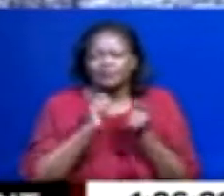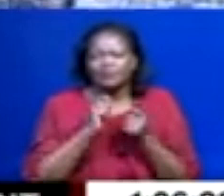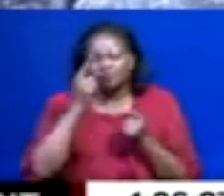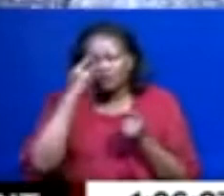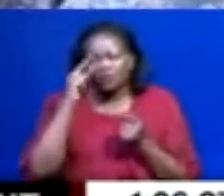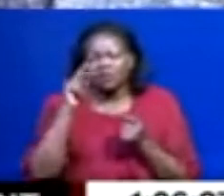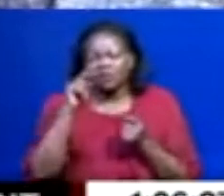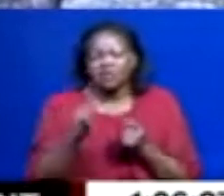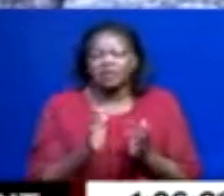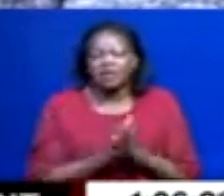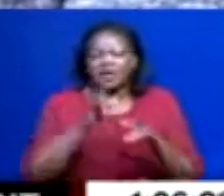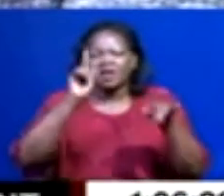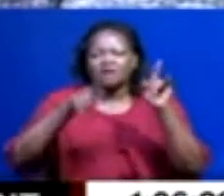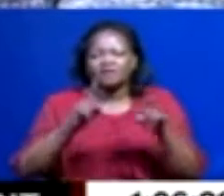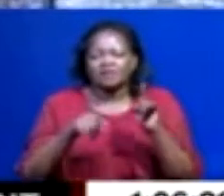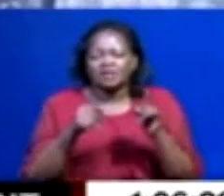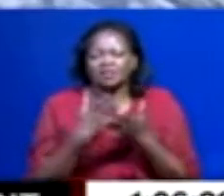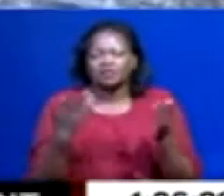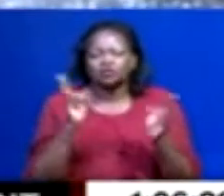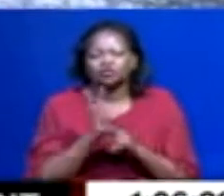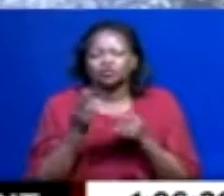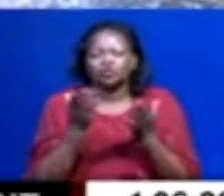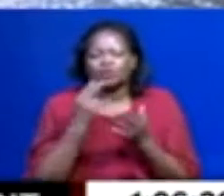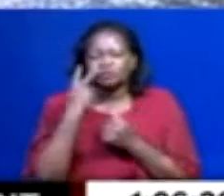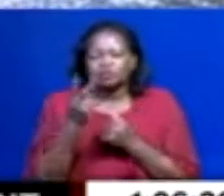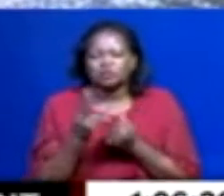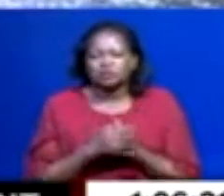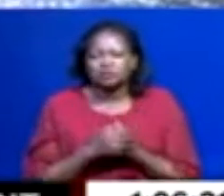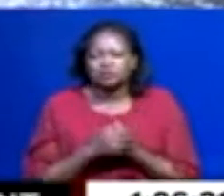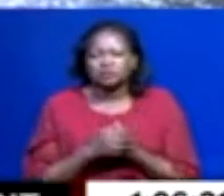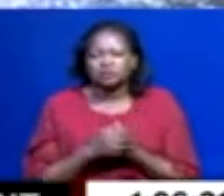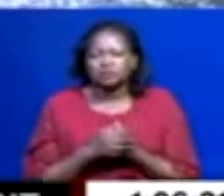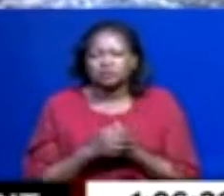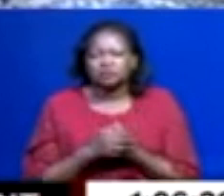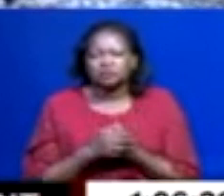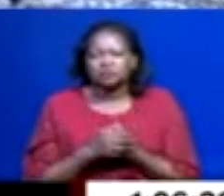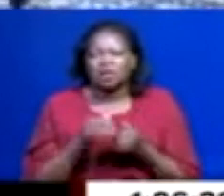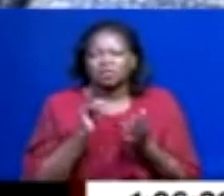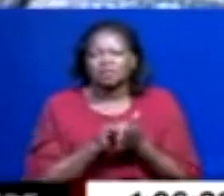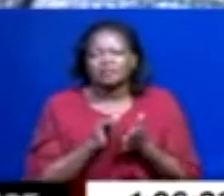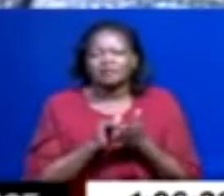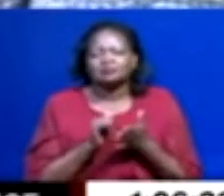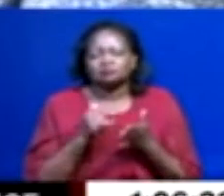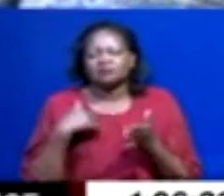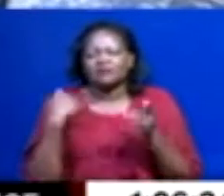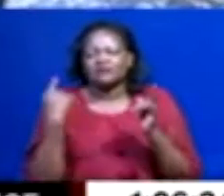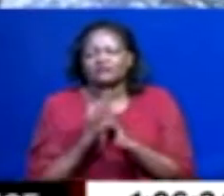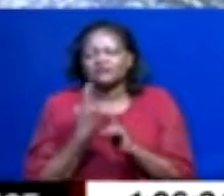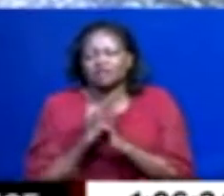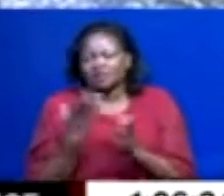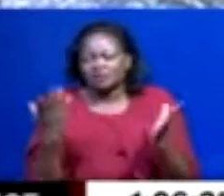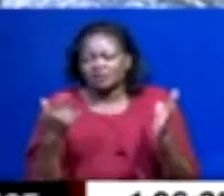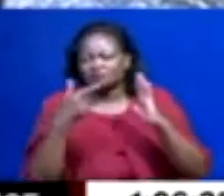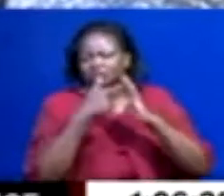nets and the various parameters, where you will see for polyester nets, what are the different specifications?